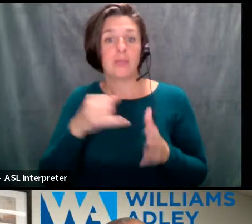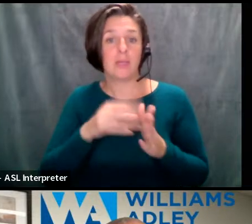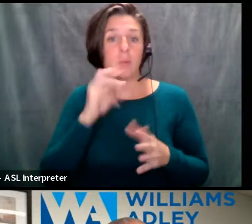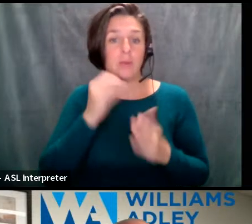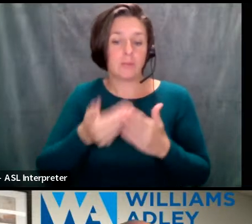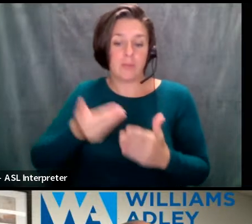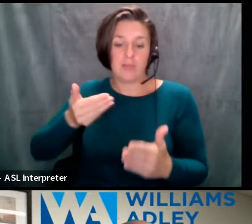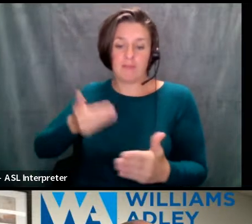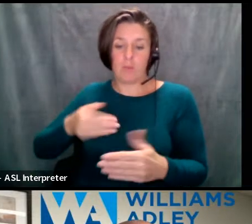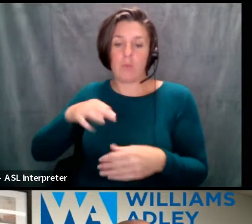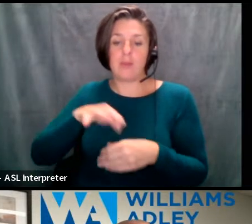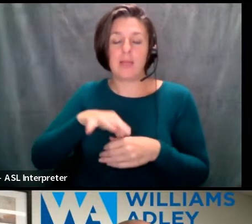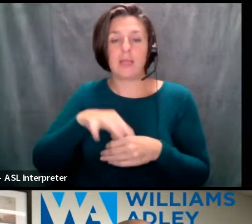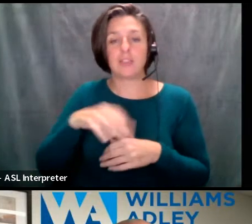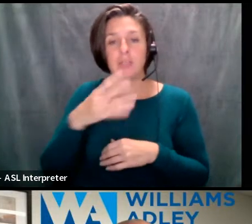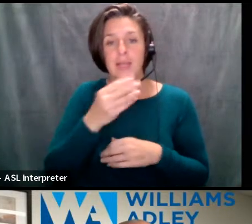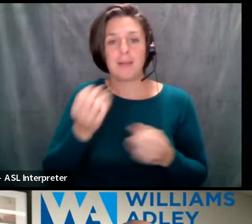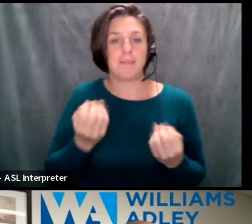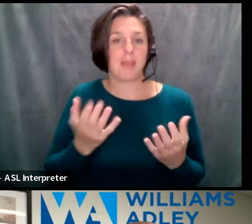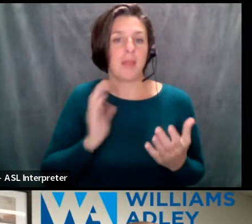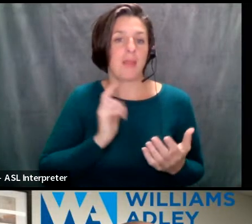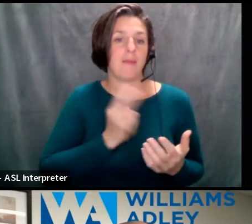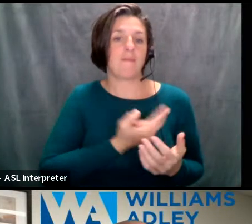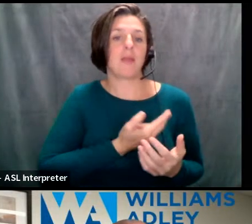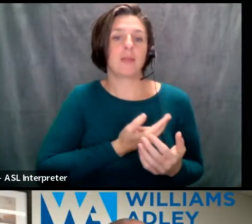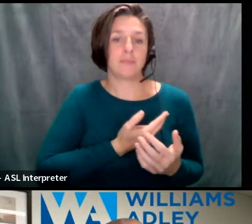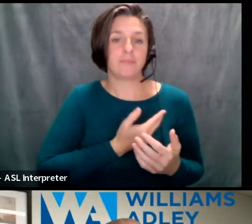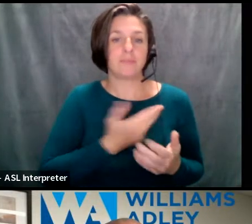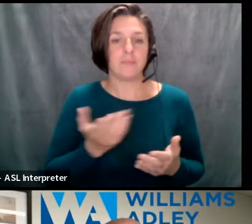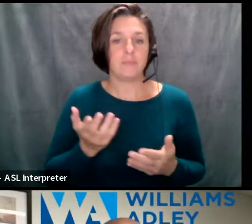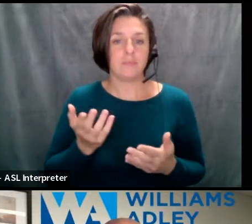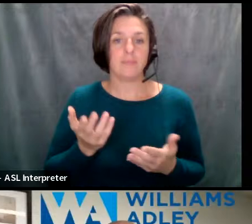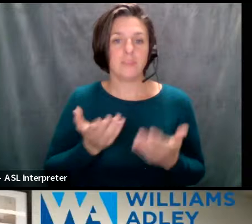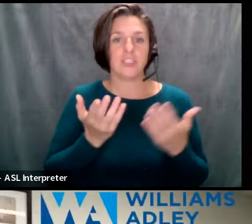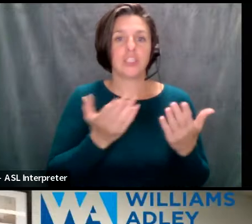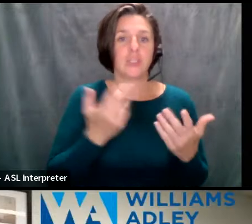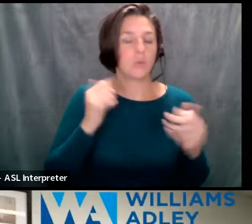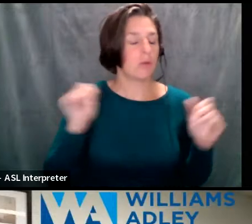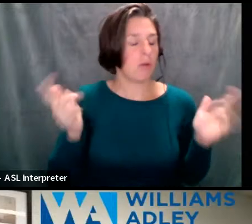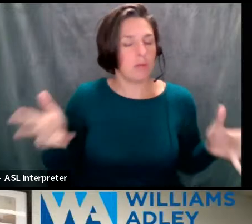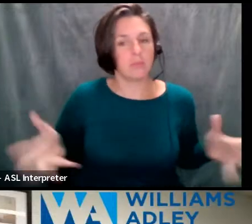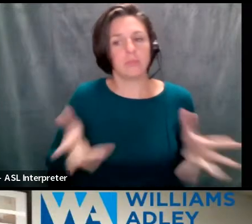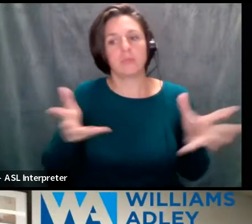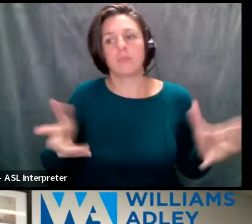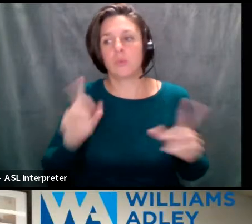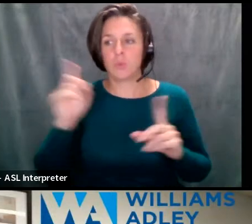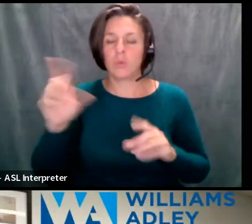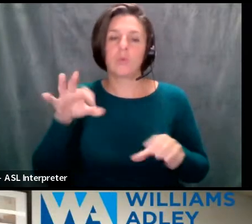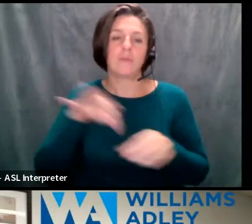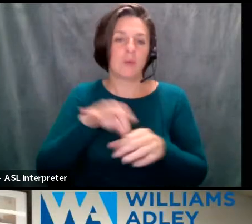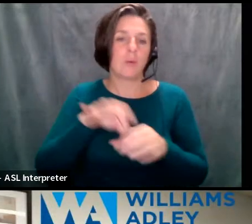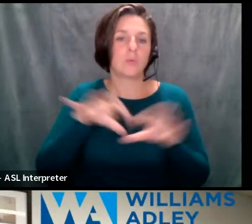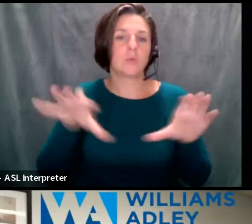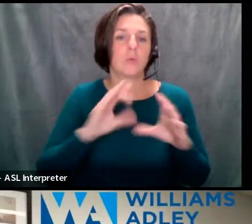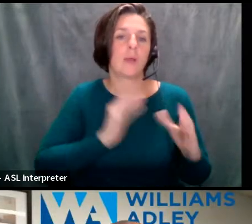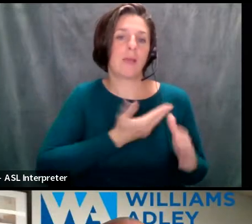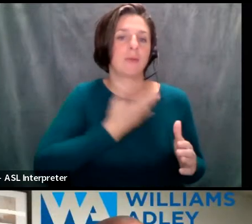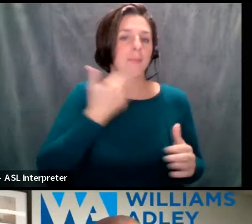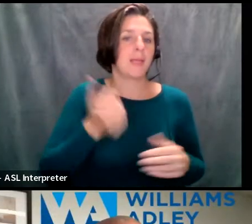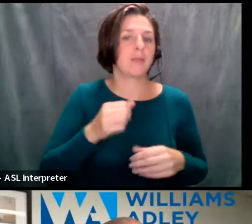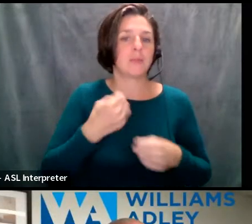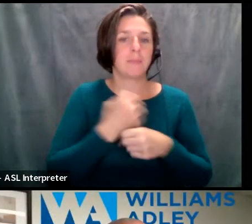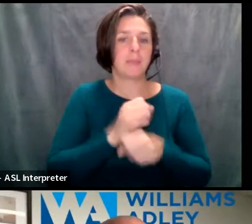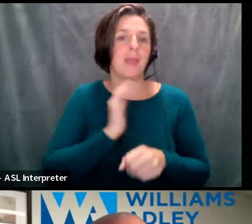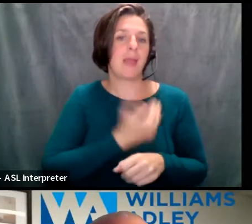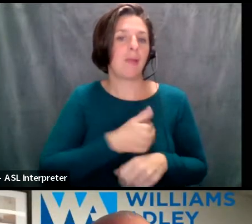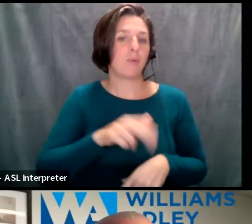the election, and many of us have been suggesting that we all get out and vote and do our best to make our voices